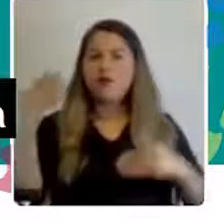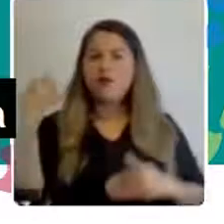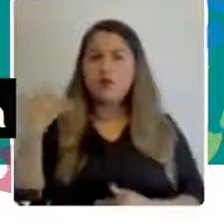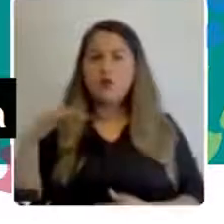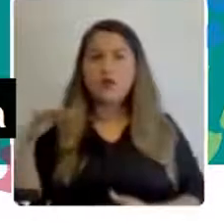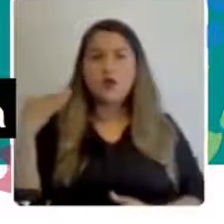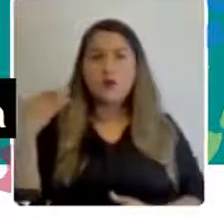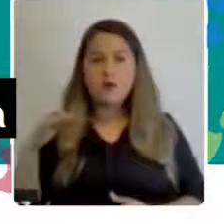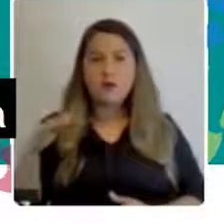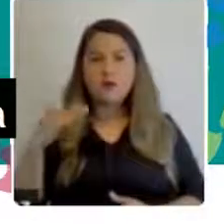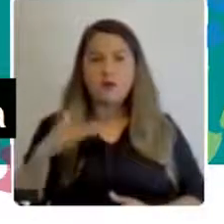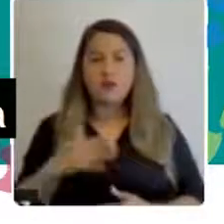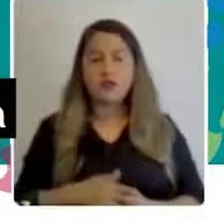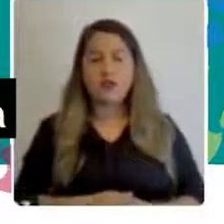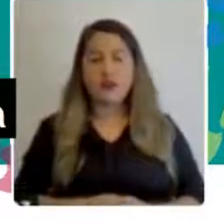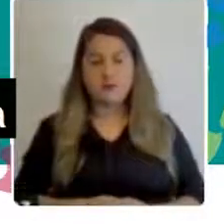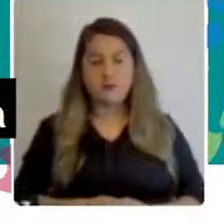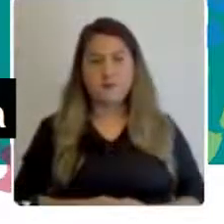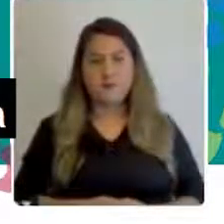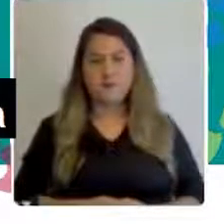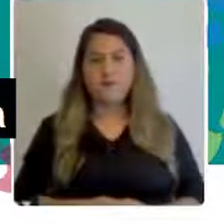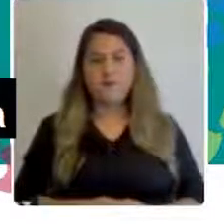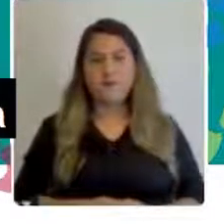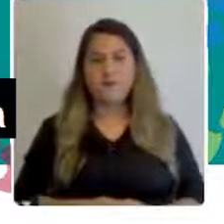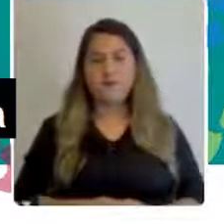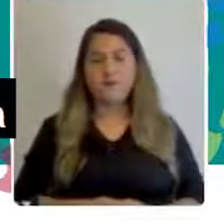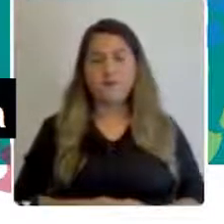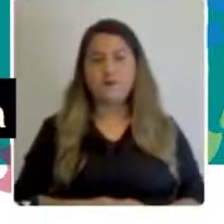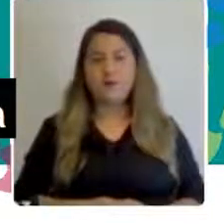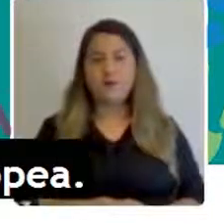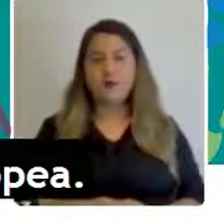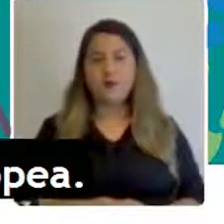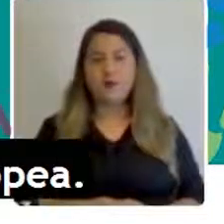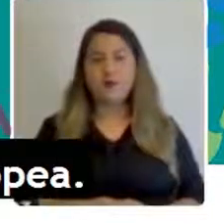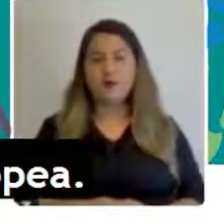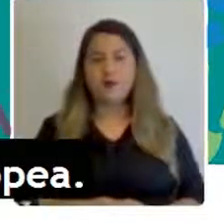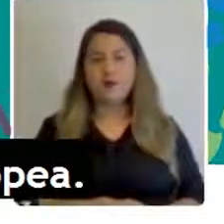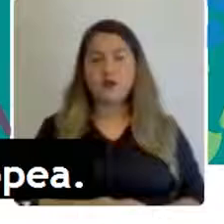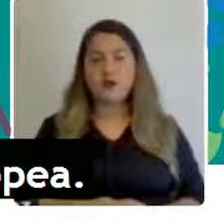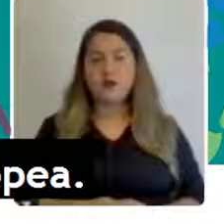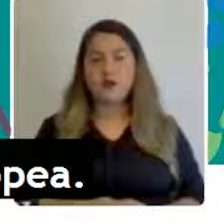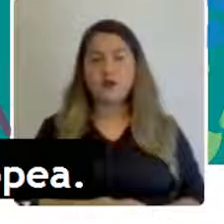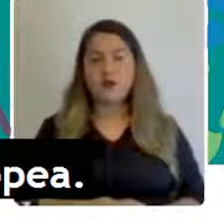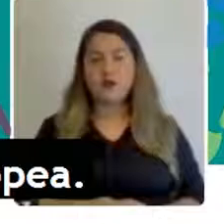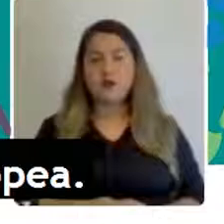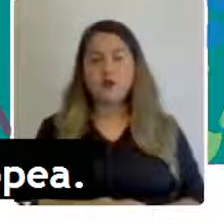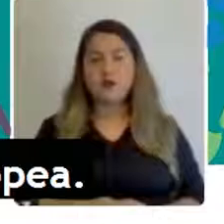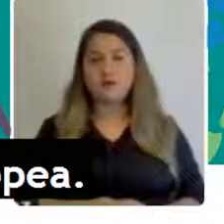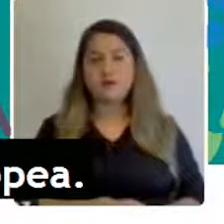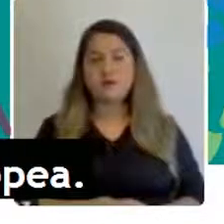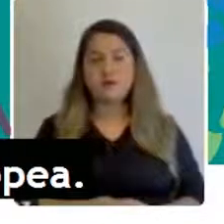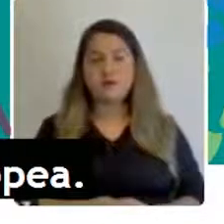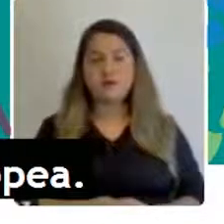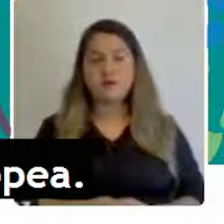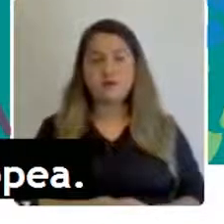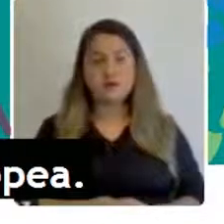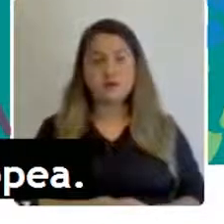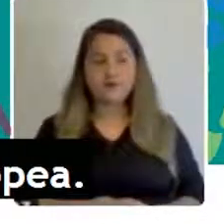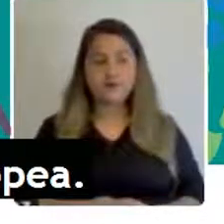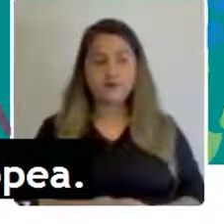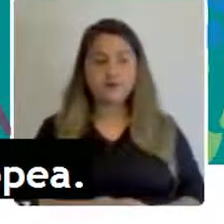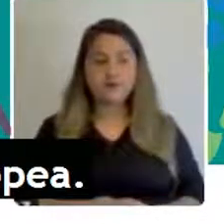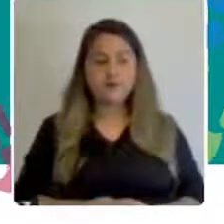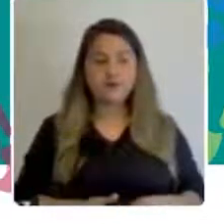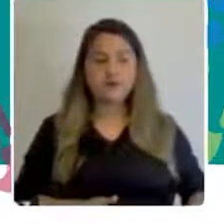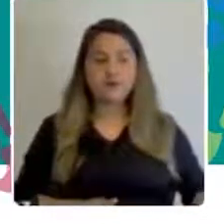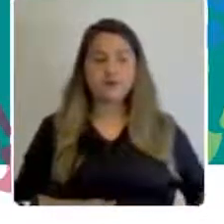the European Commission, but it's in a European center, independent. It's a scientific center of